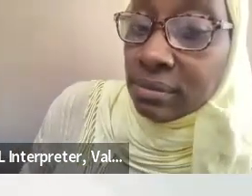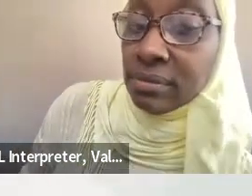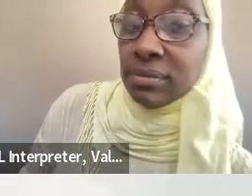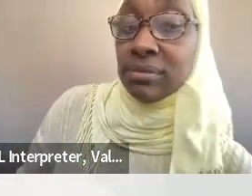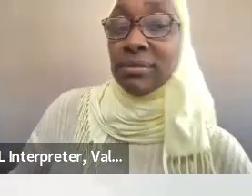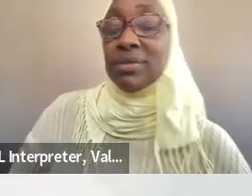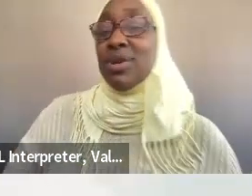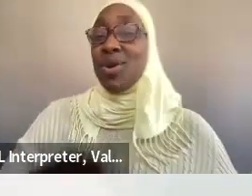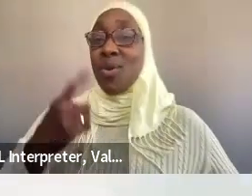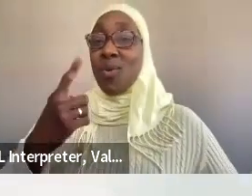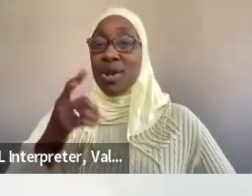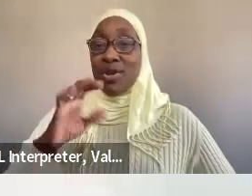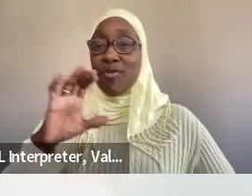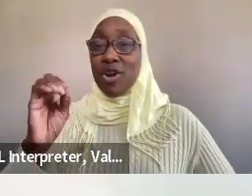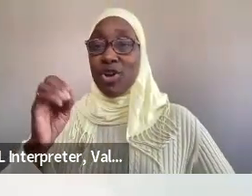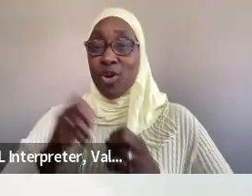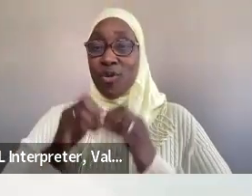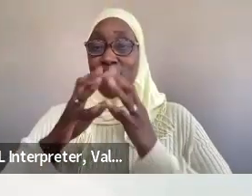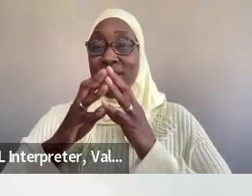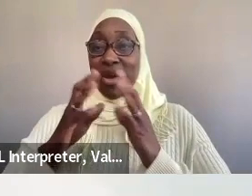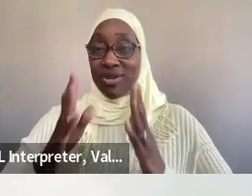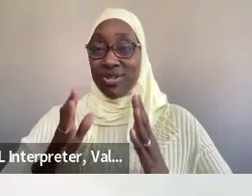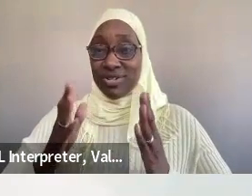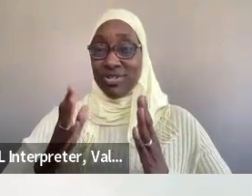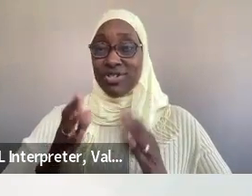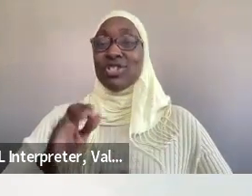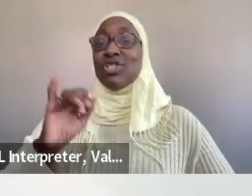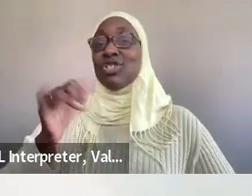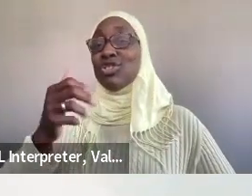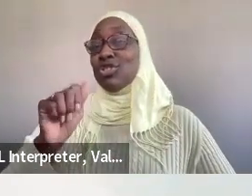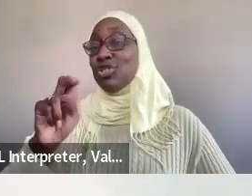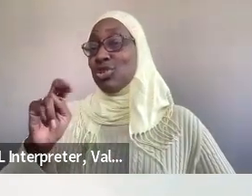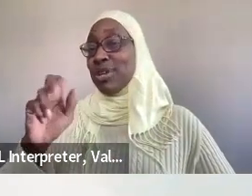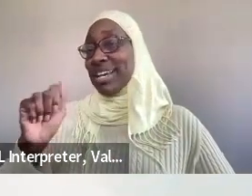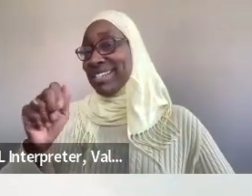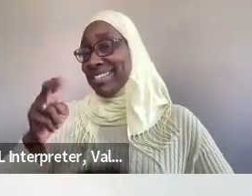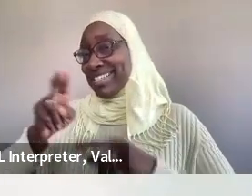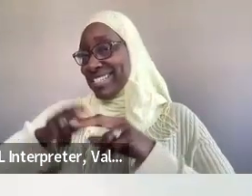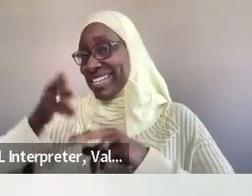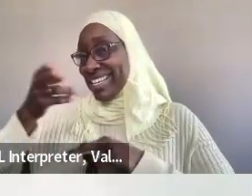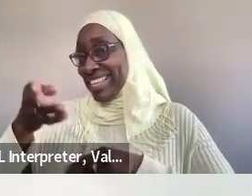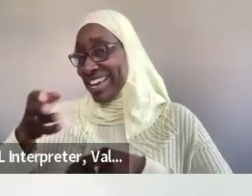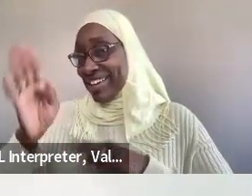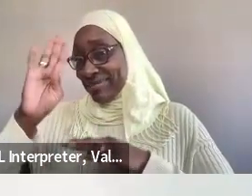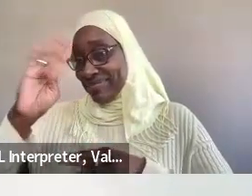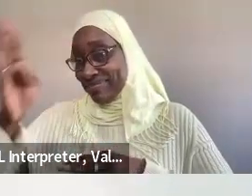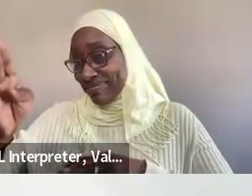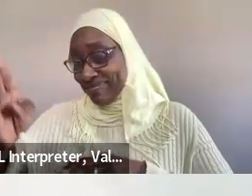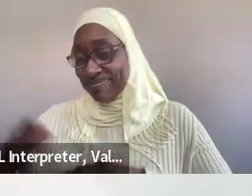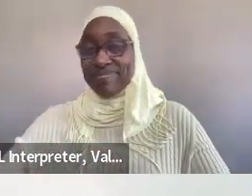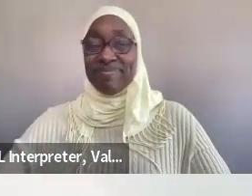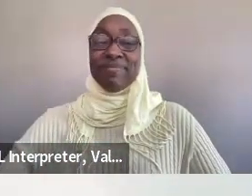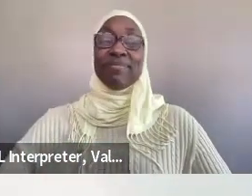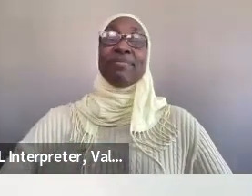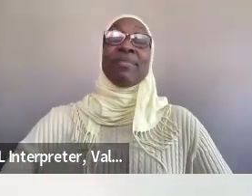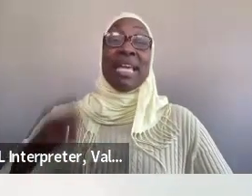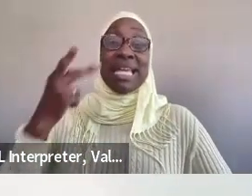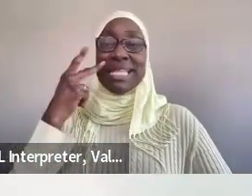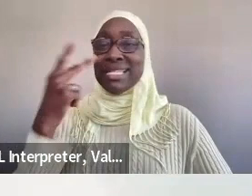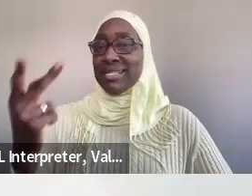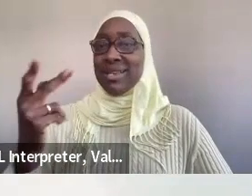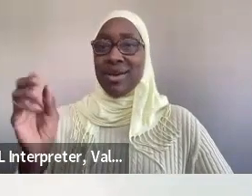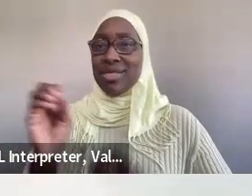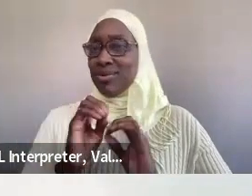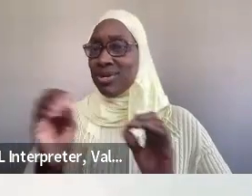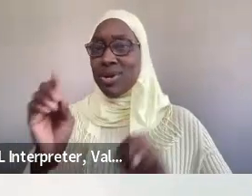her, but she was at Fall Fest her freshman year and saw that there were no disability groups on campus,